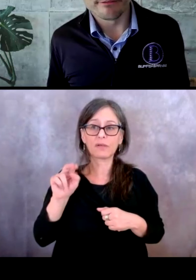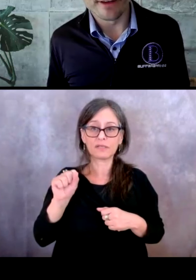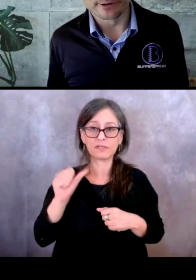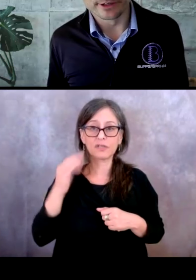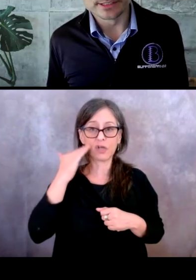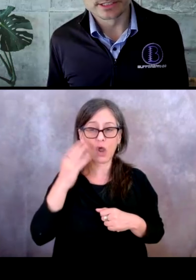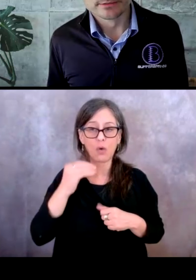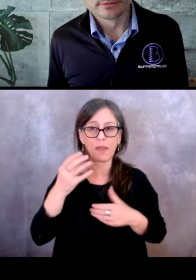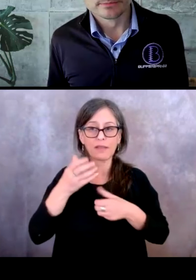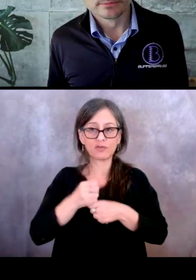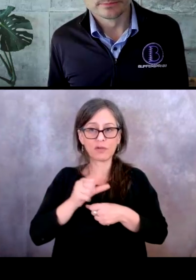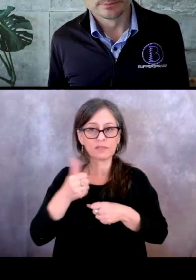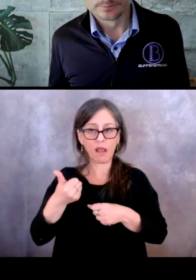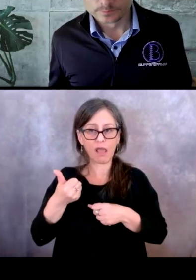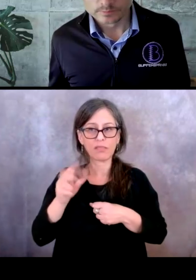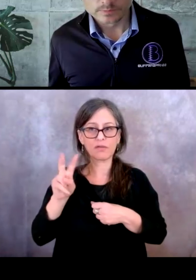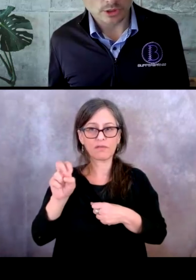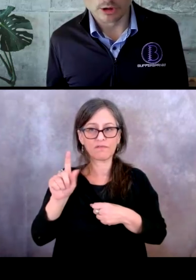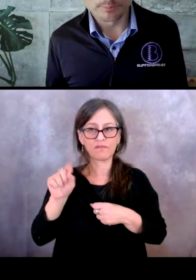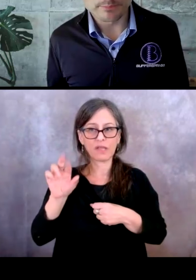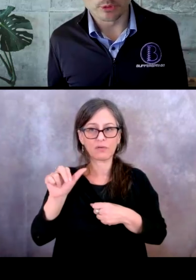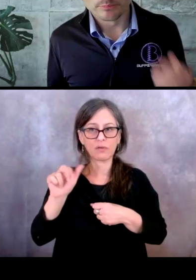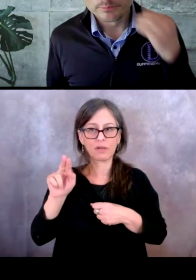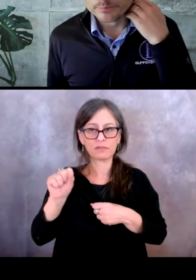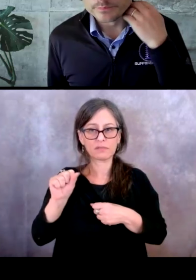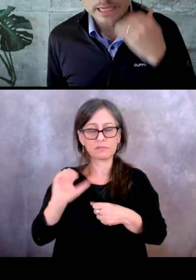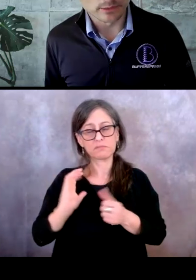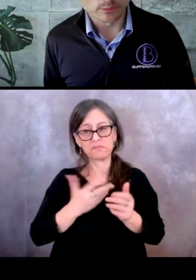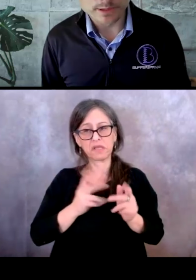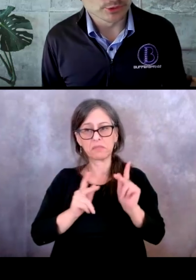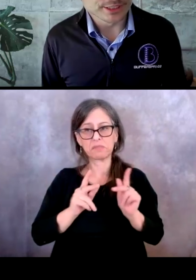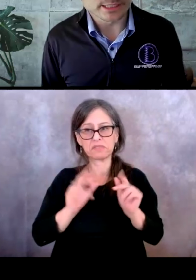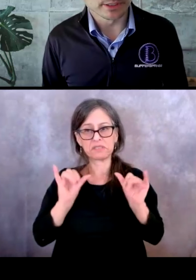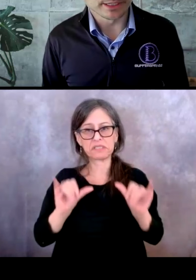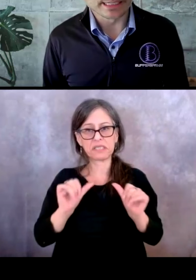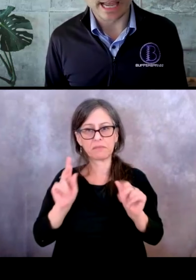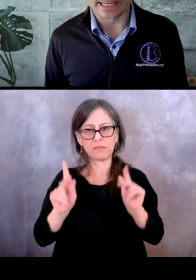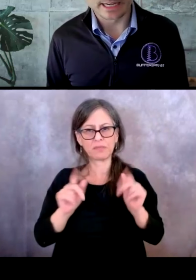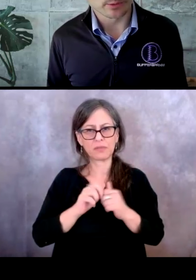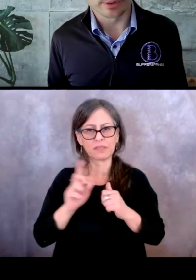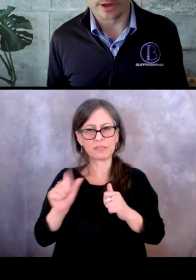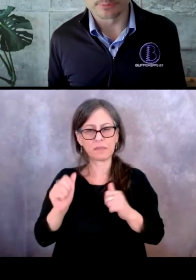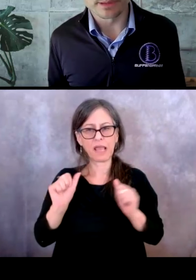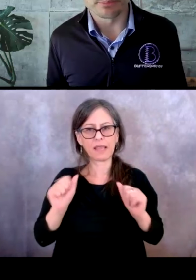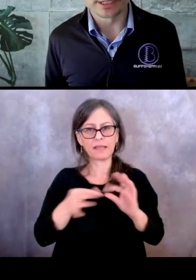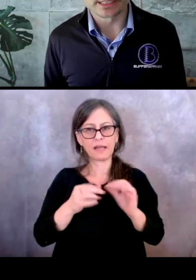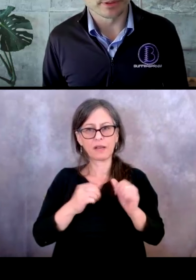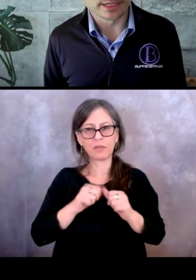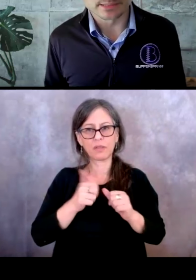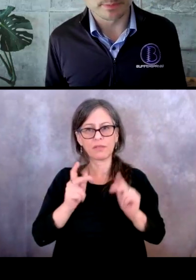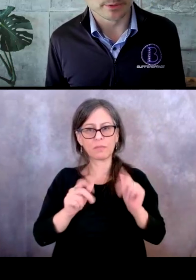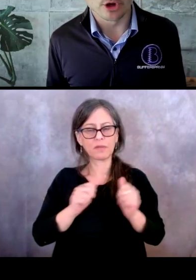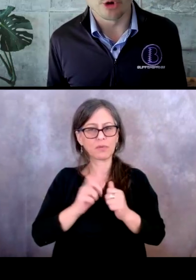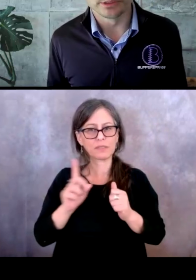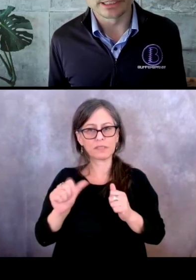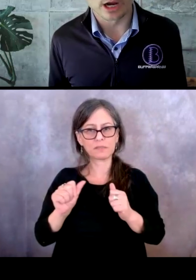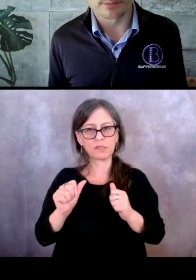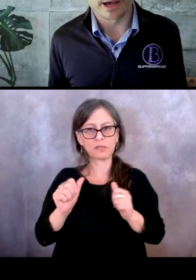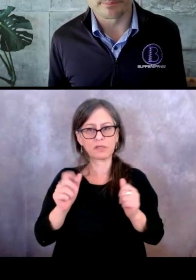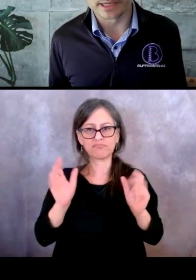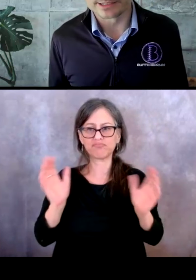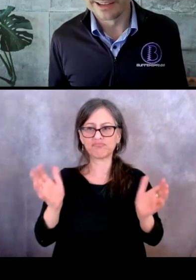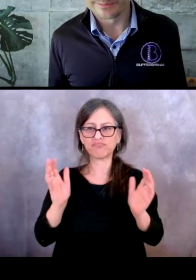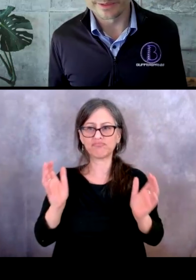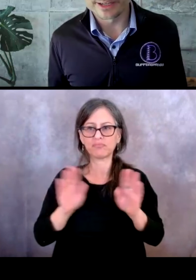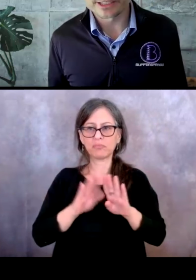trust veterans. It's our own people. Same thing with people with disabilities. I can connect with other people with disabilities and be able to openly talk